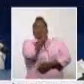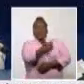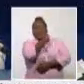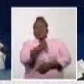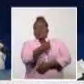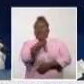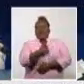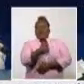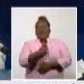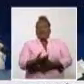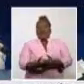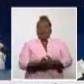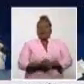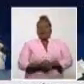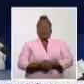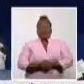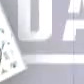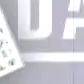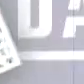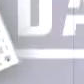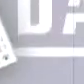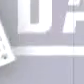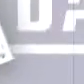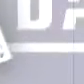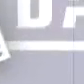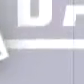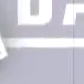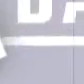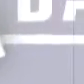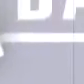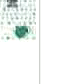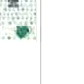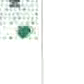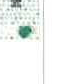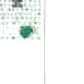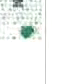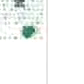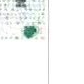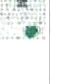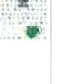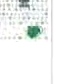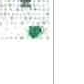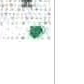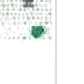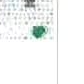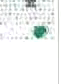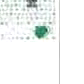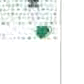situation in our country and in the world.